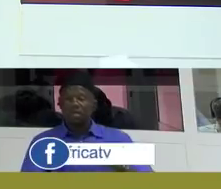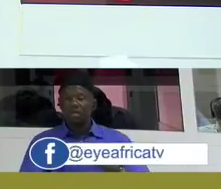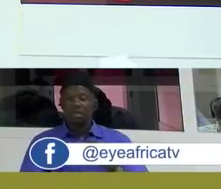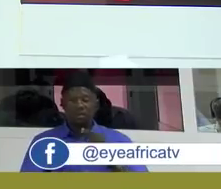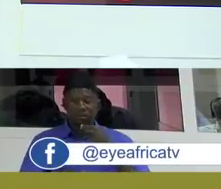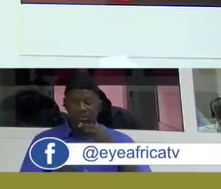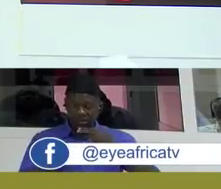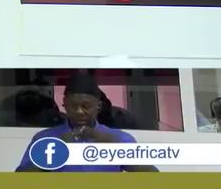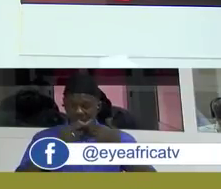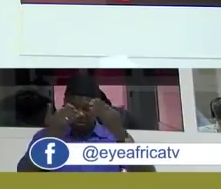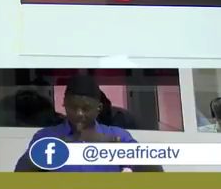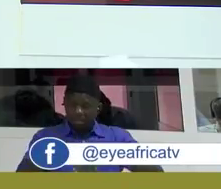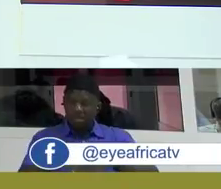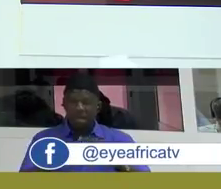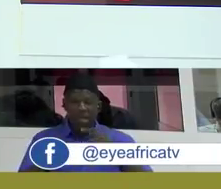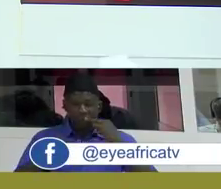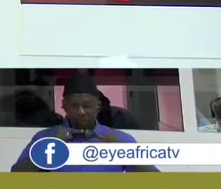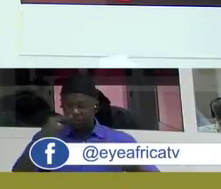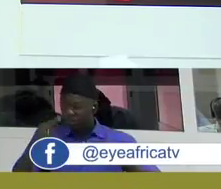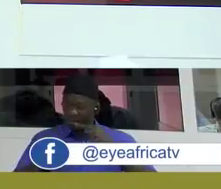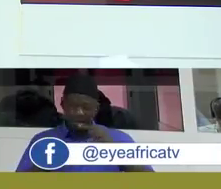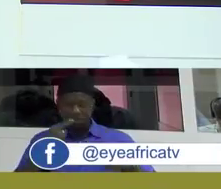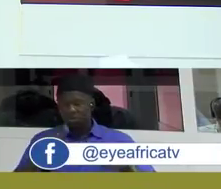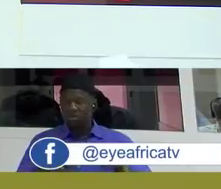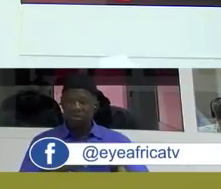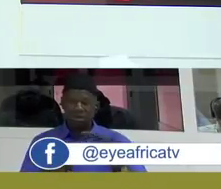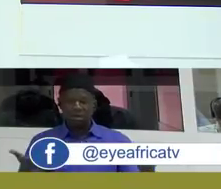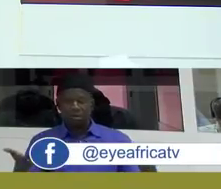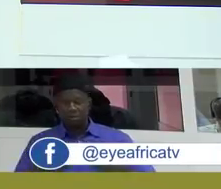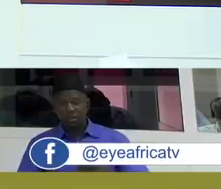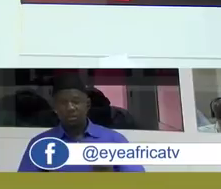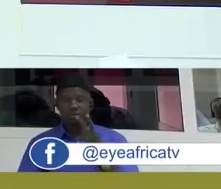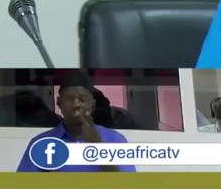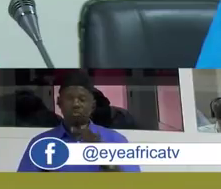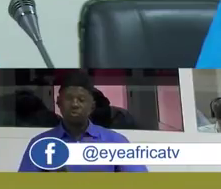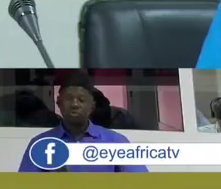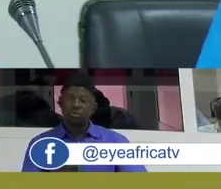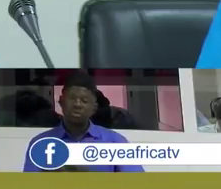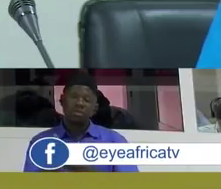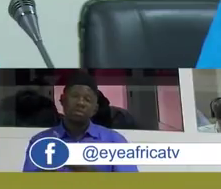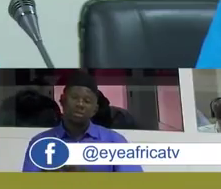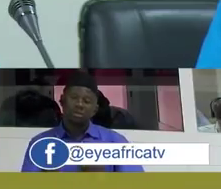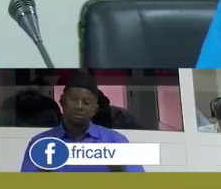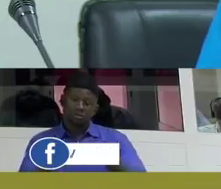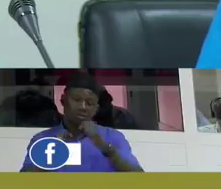and invite the two leaders at table.